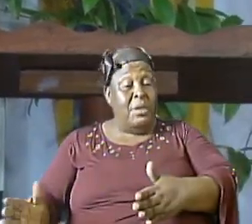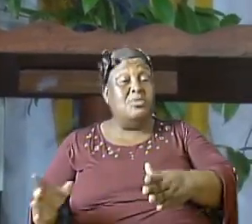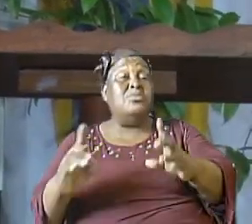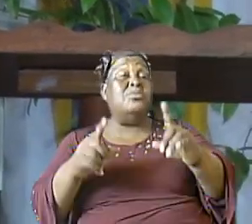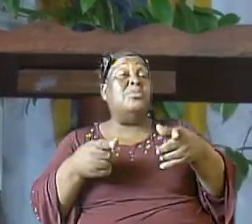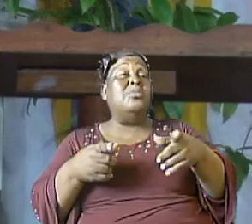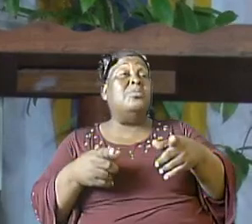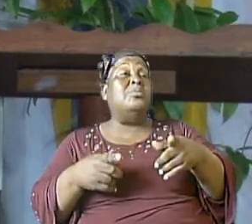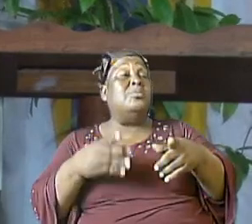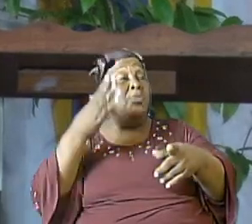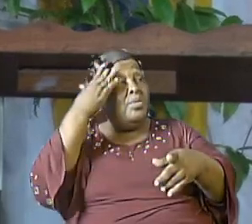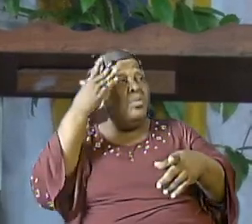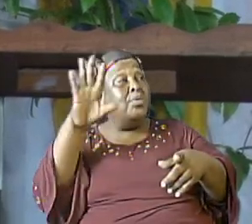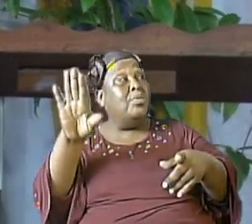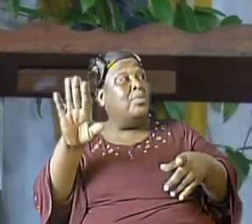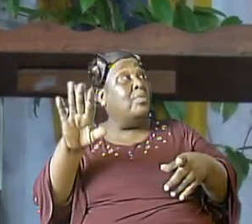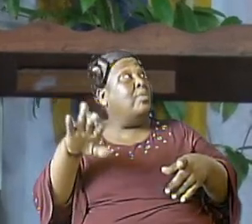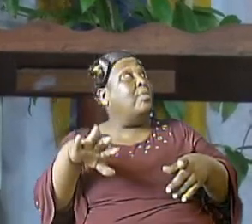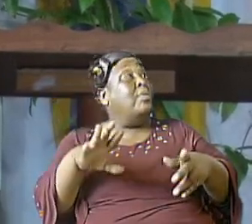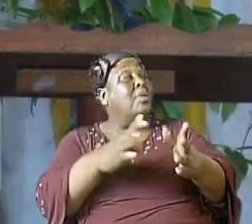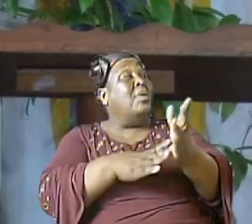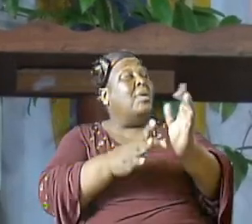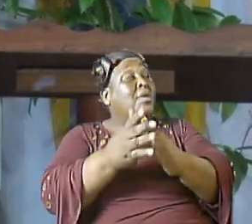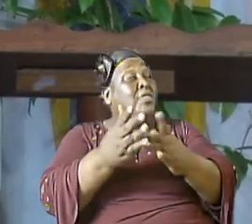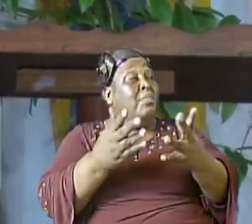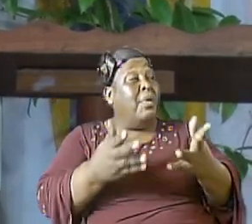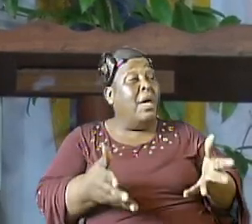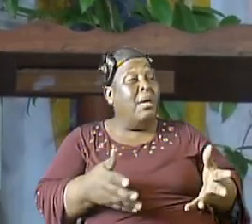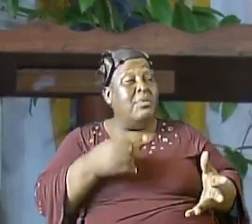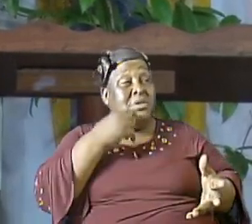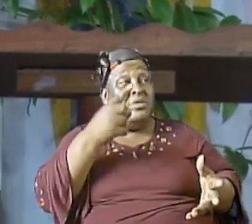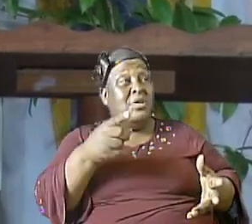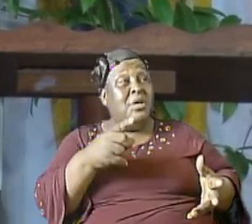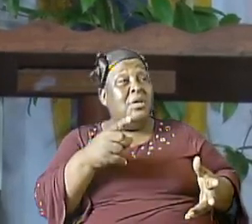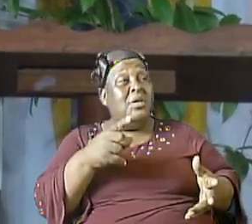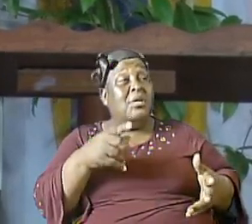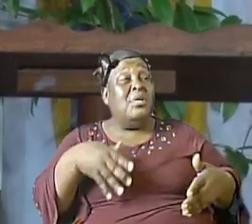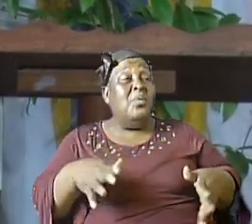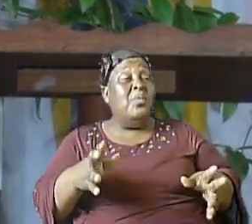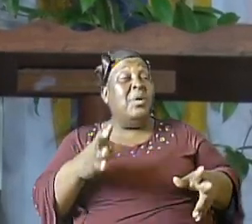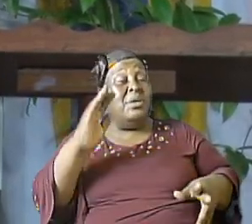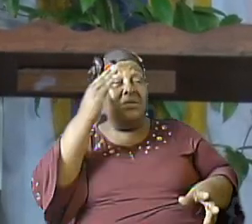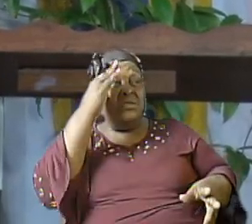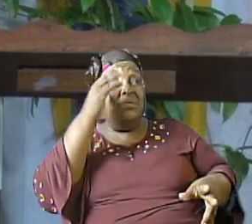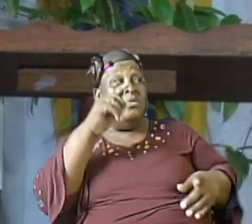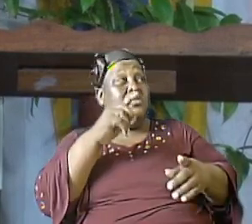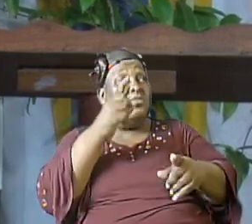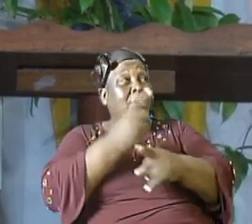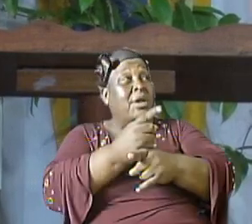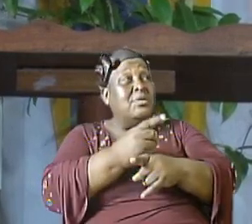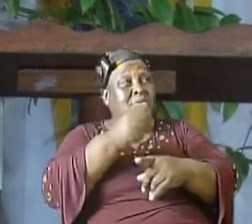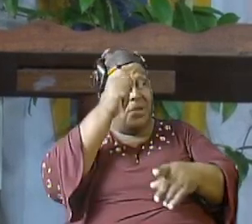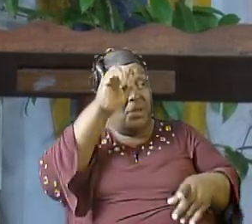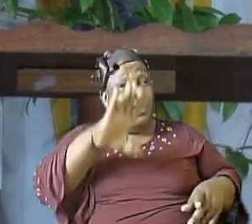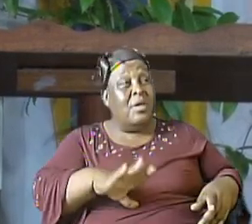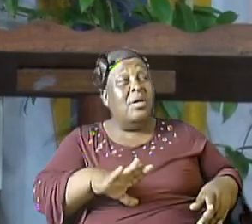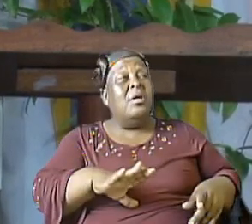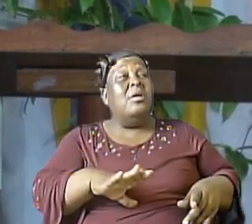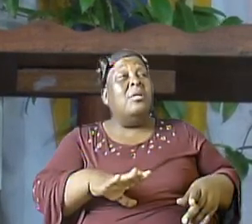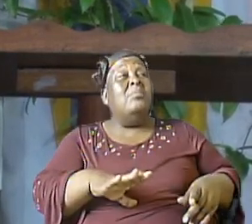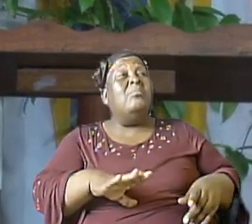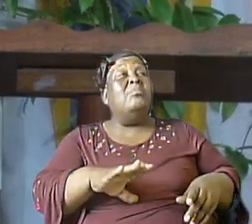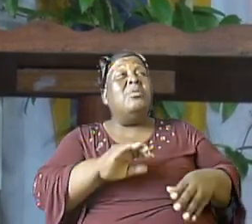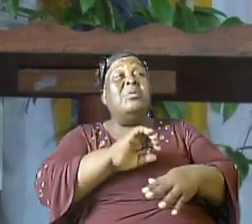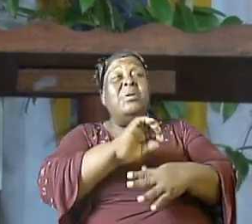to go. But the Bible said there's a way that seemeth right unto a man, but the end